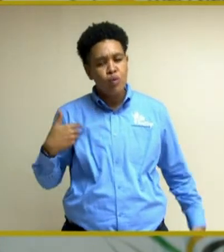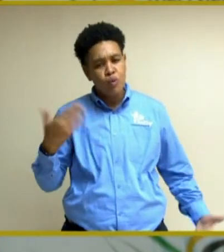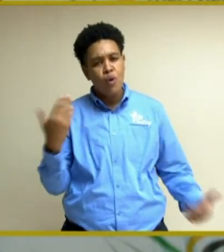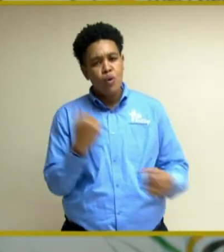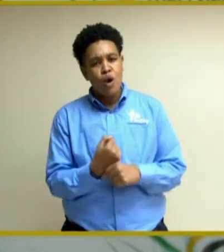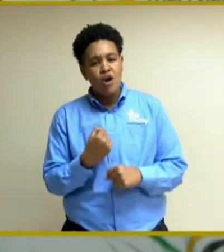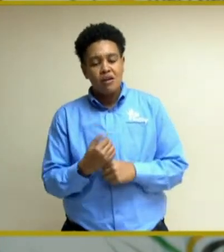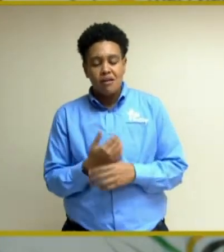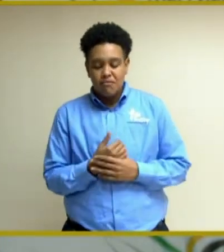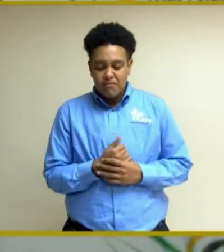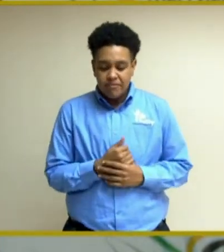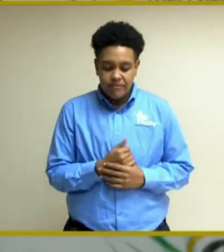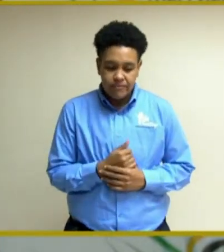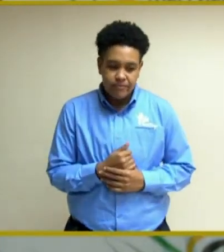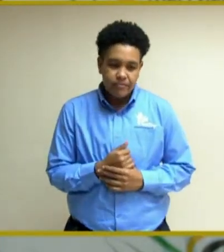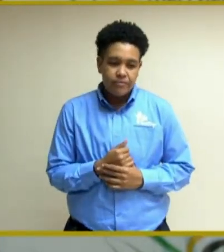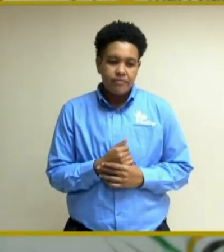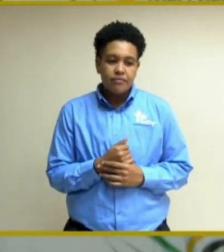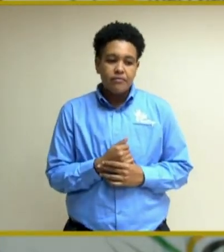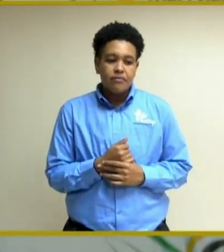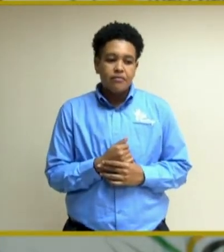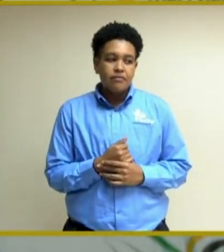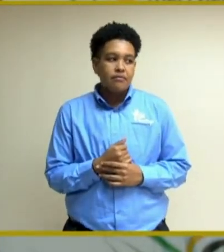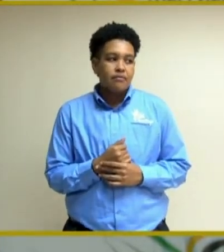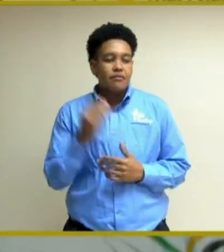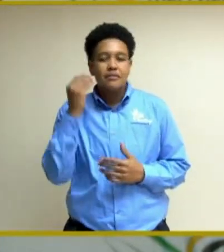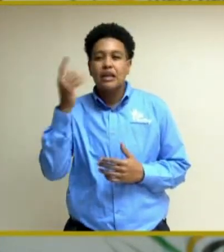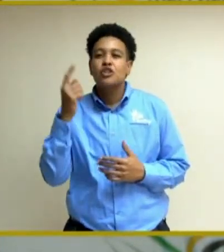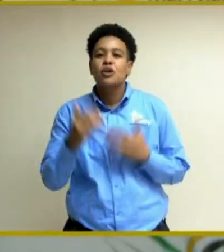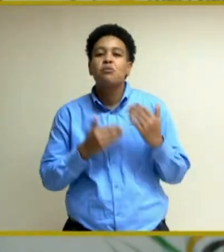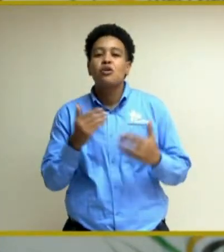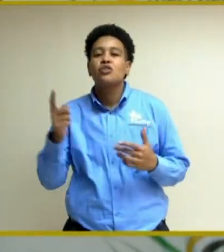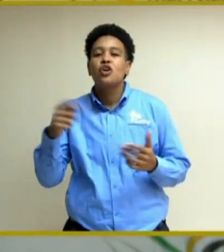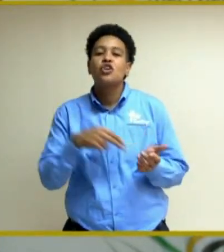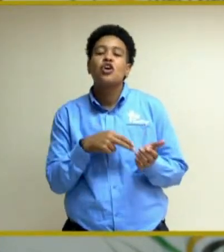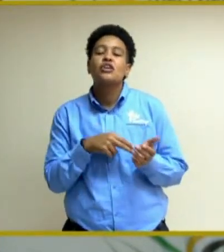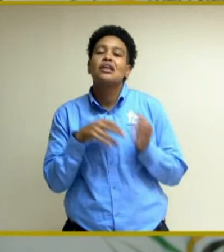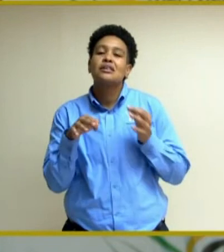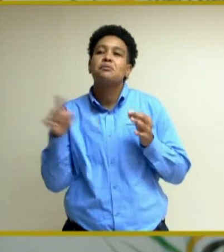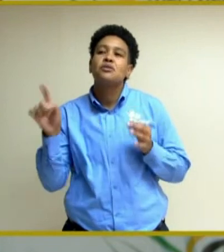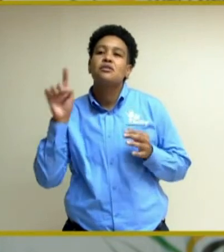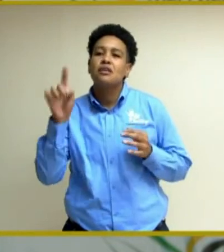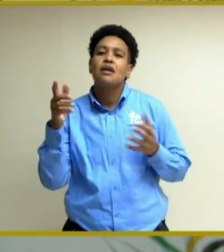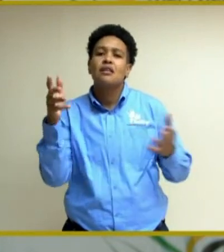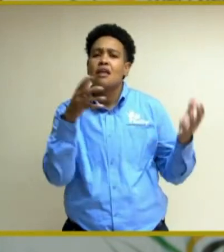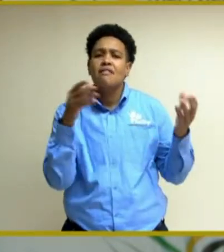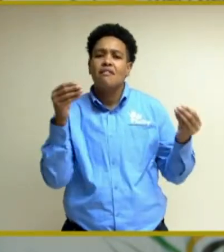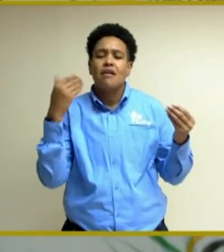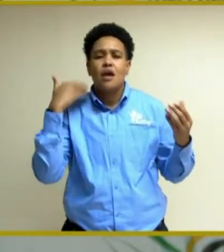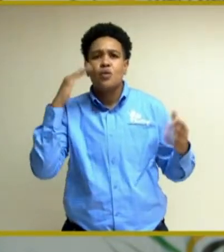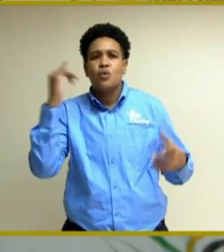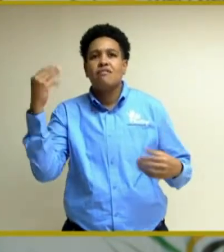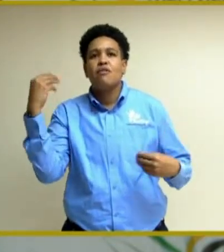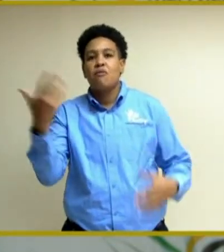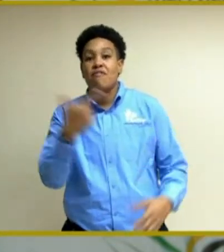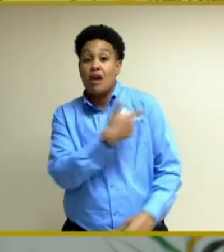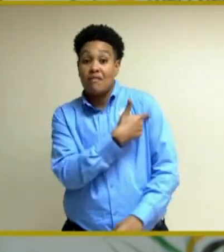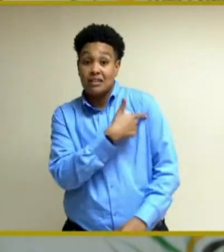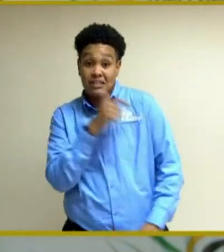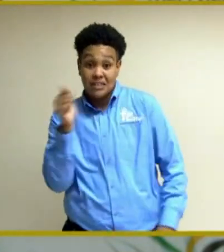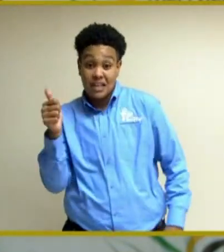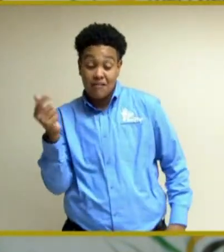right, so tell us about the process. First of all, you're a nurse, so you know these things, and you have been out there. I don't know if you administer vaccines yourself, do